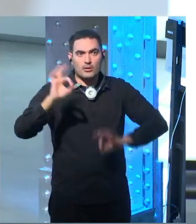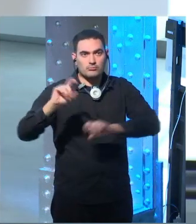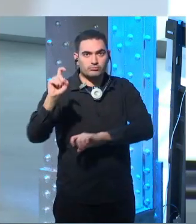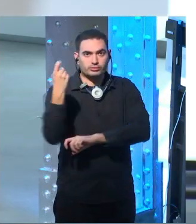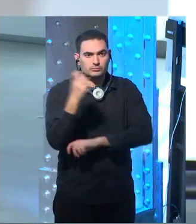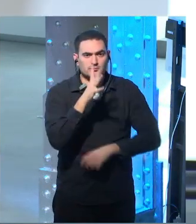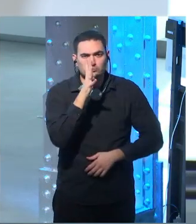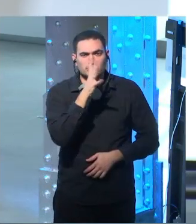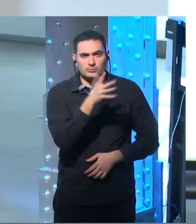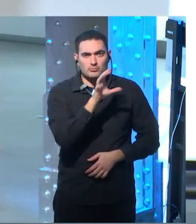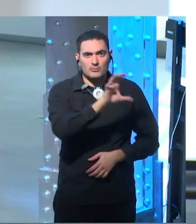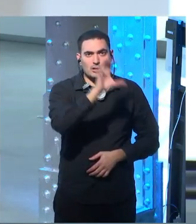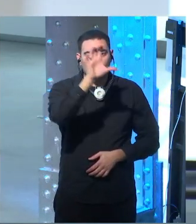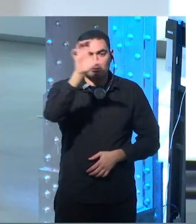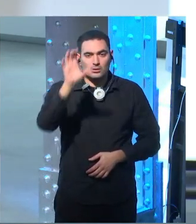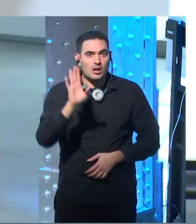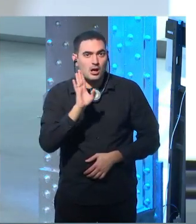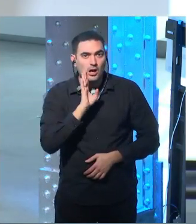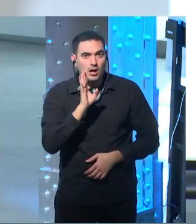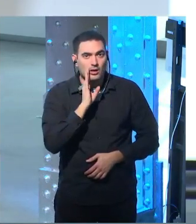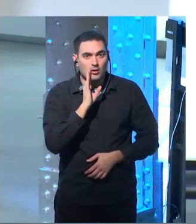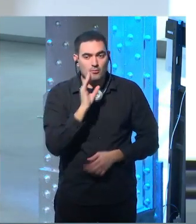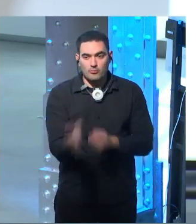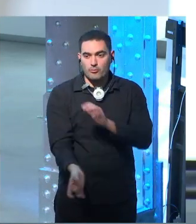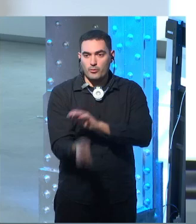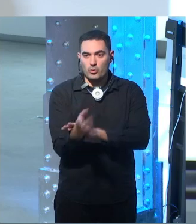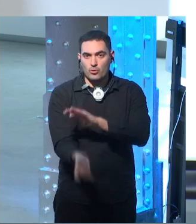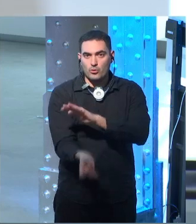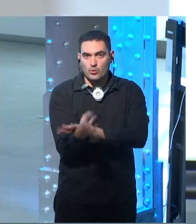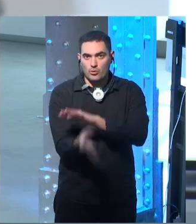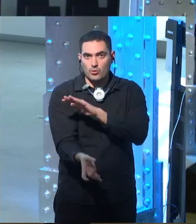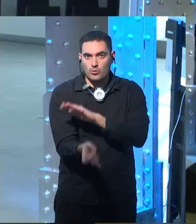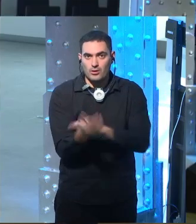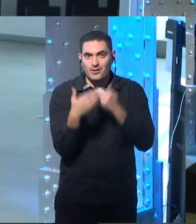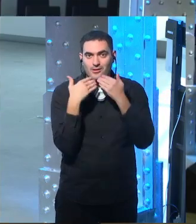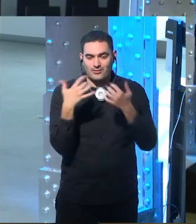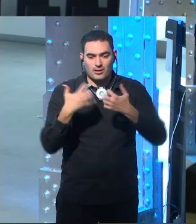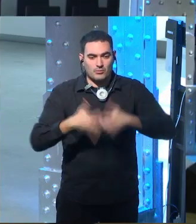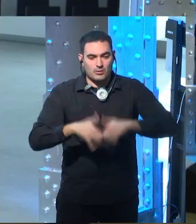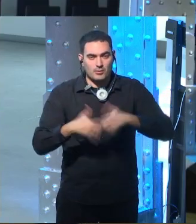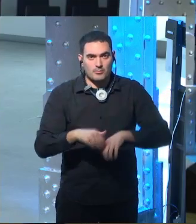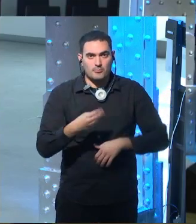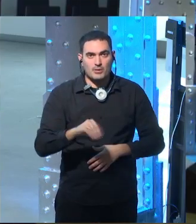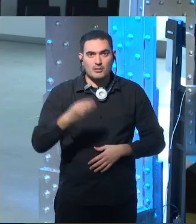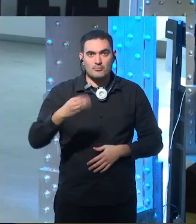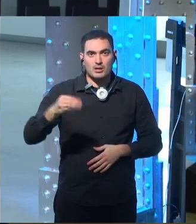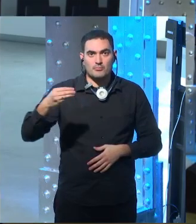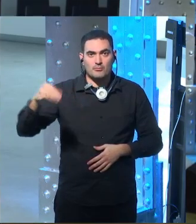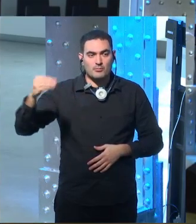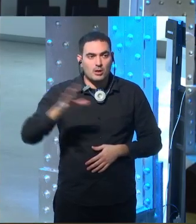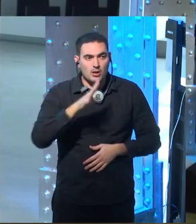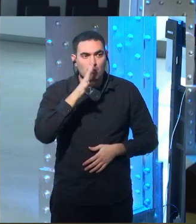countries, production is becoming increasingly automated. So it's a big question mark whether